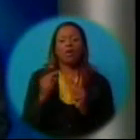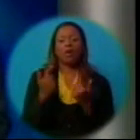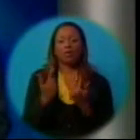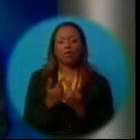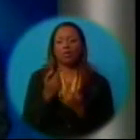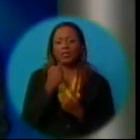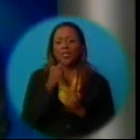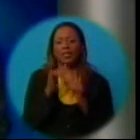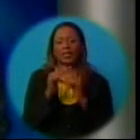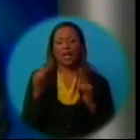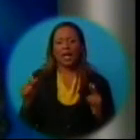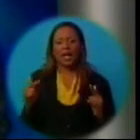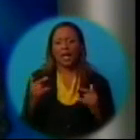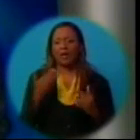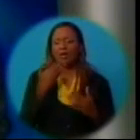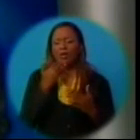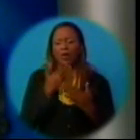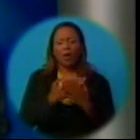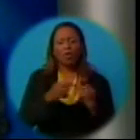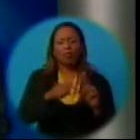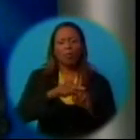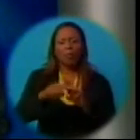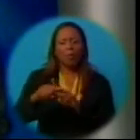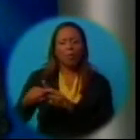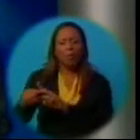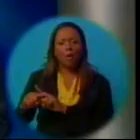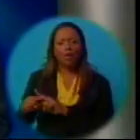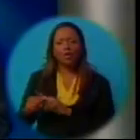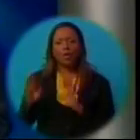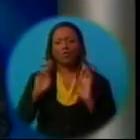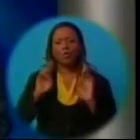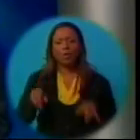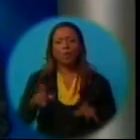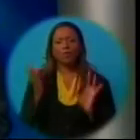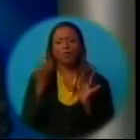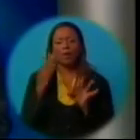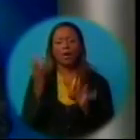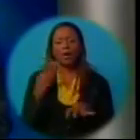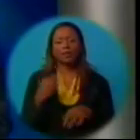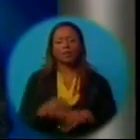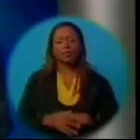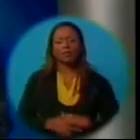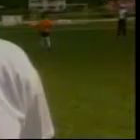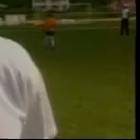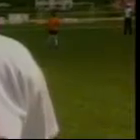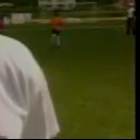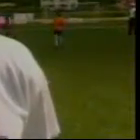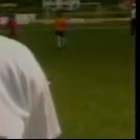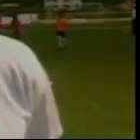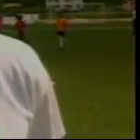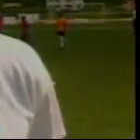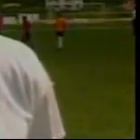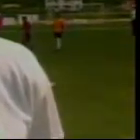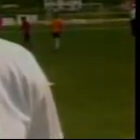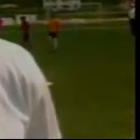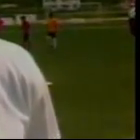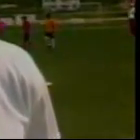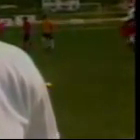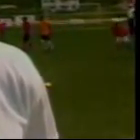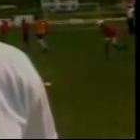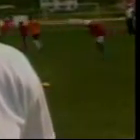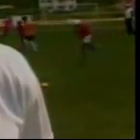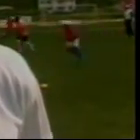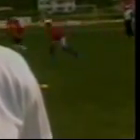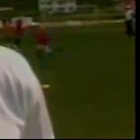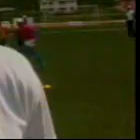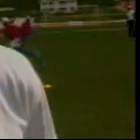Alice Bernhardt, says that the camp has been receiving a considerable amount of positive feedback. Oh, so far we are very happy,